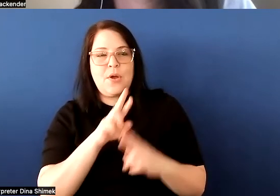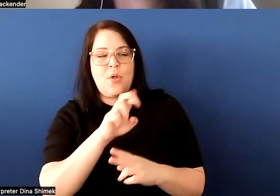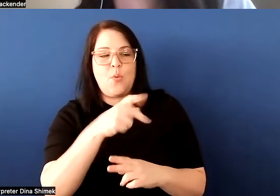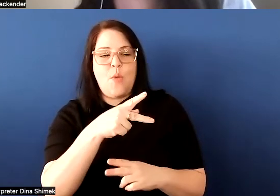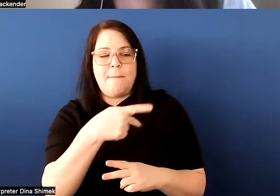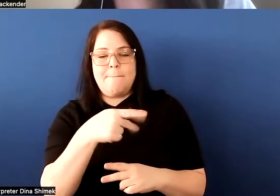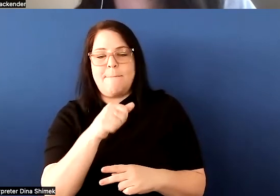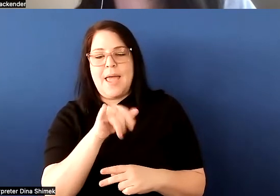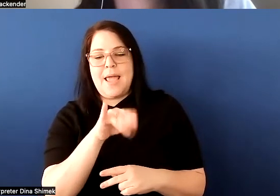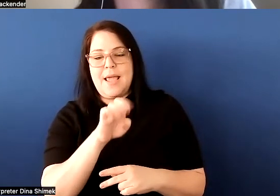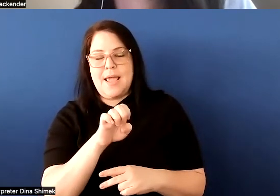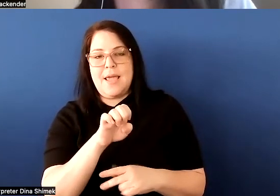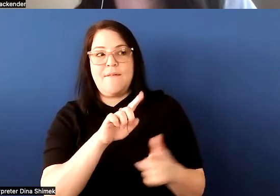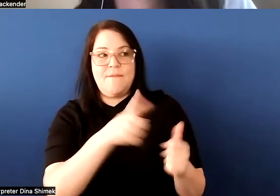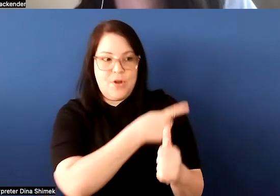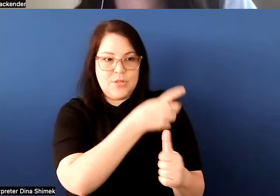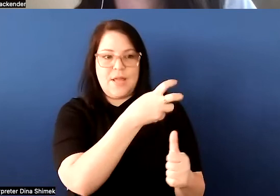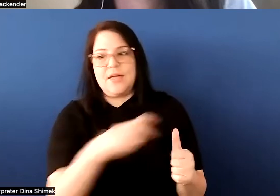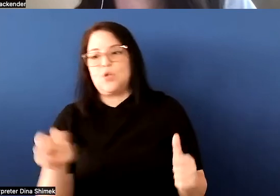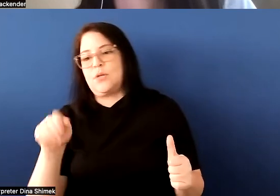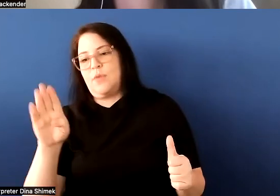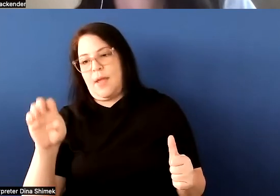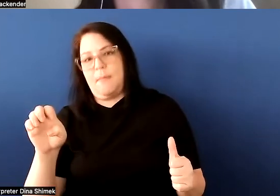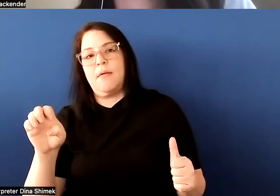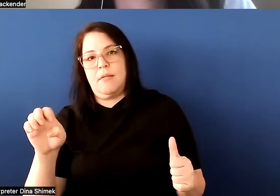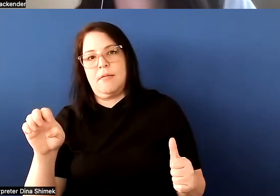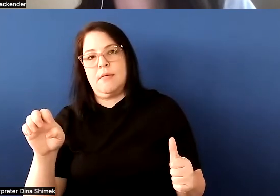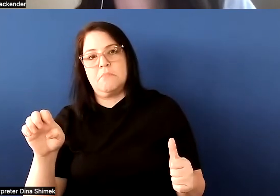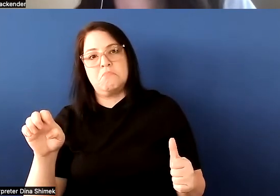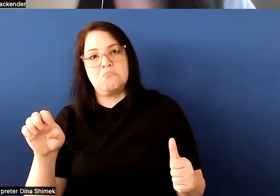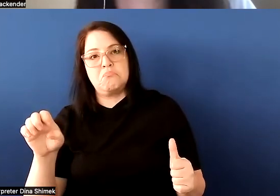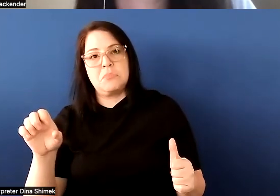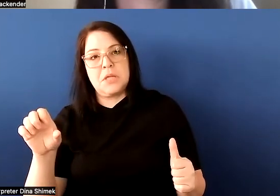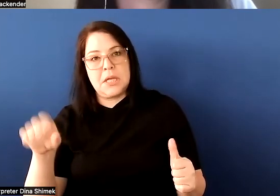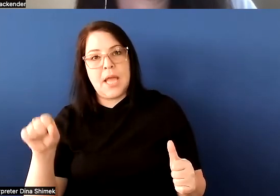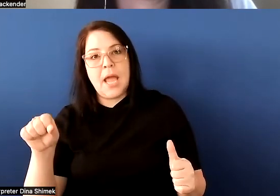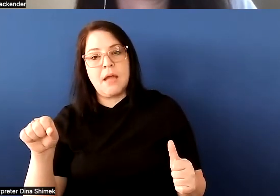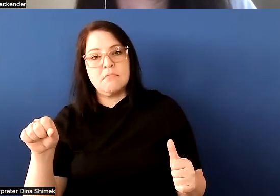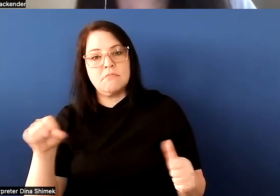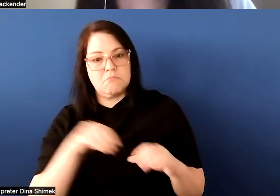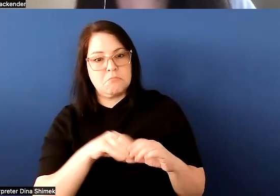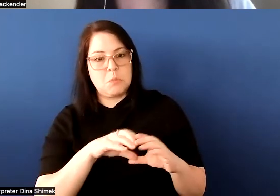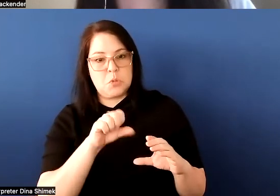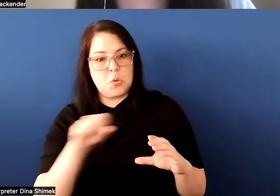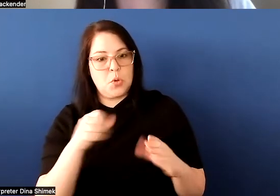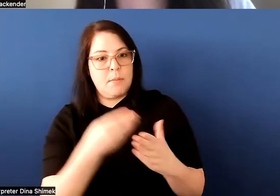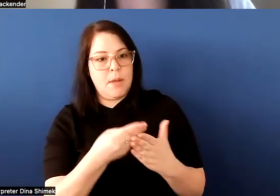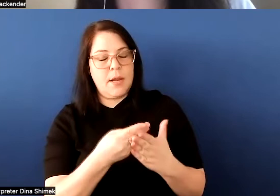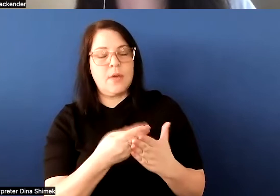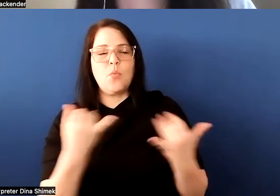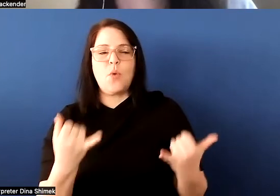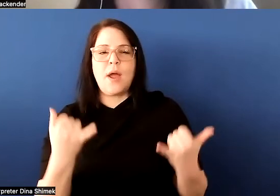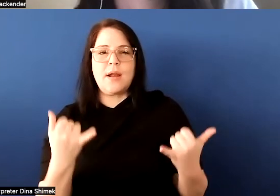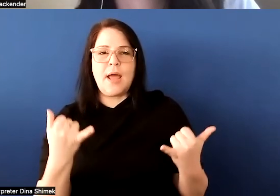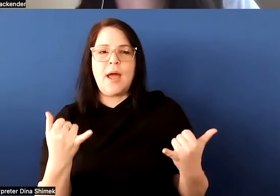first and then be transferred over to the ABLE account. It can hold Social Security funds. We're actually in the process of the